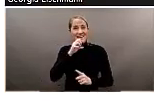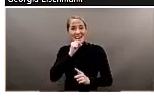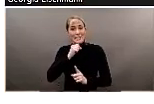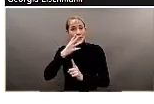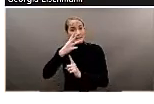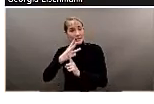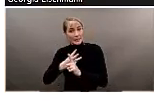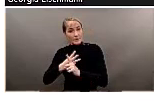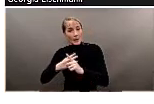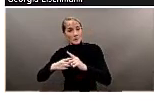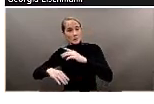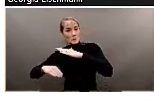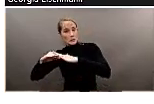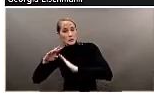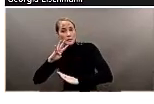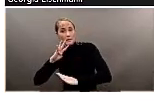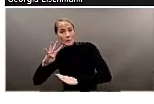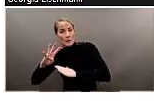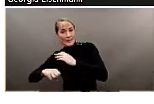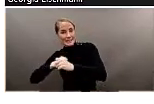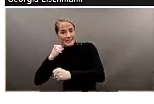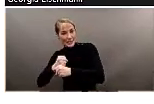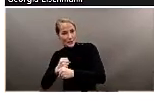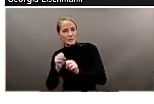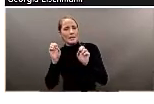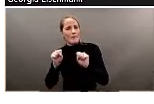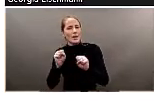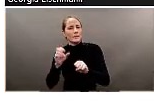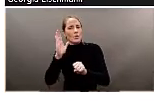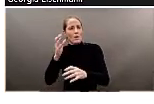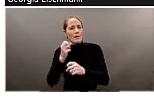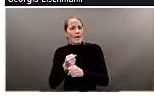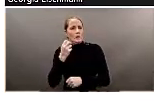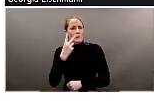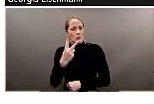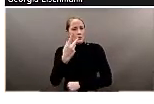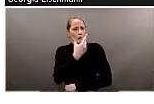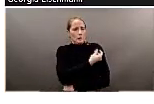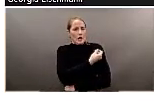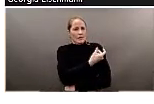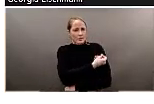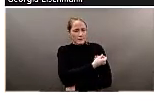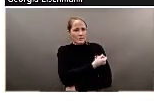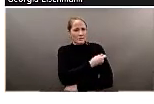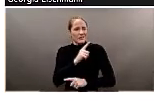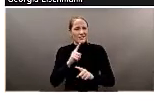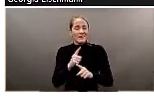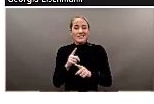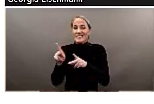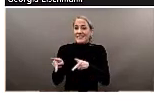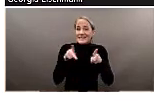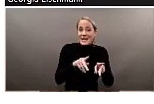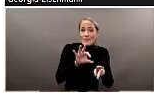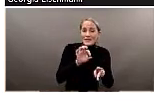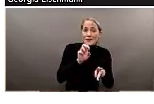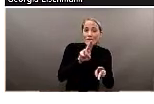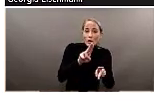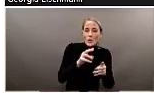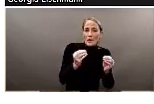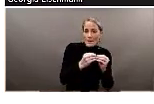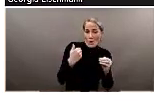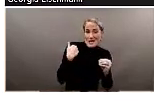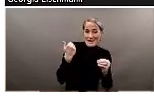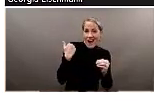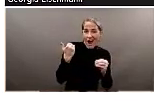are from 6 months to 4 years, it may be multiple doses and at least one updated dose. So we can talk about that specifically, but